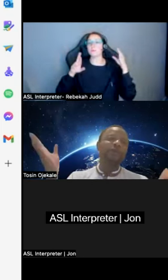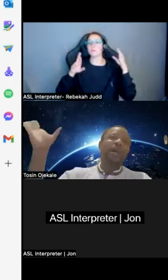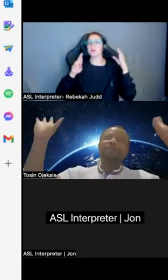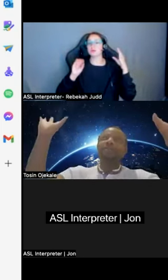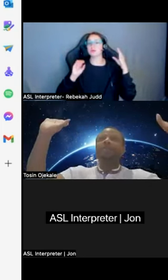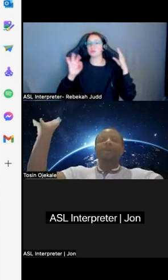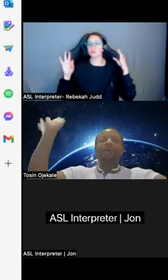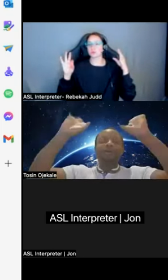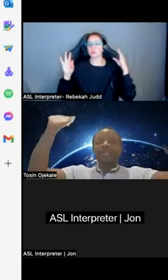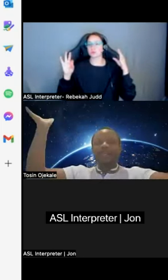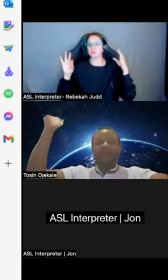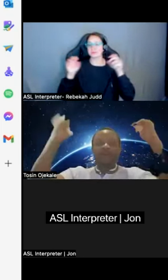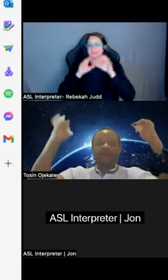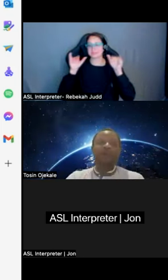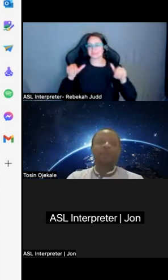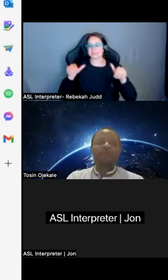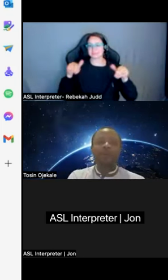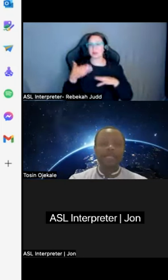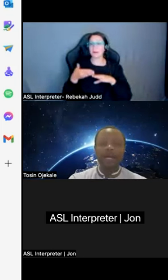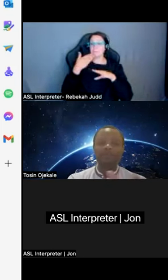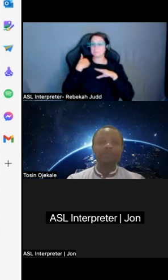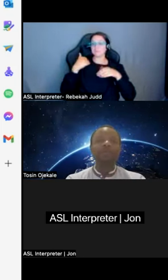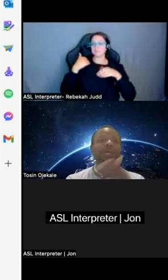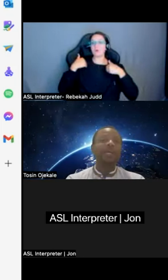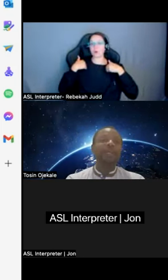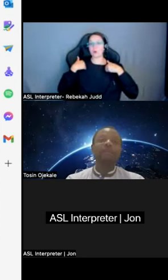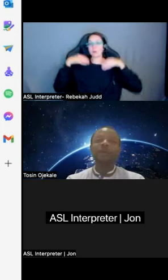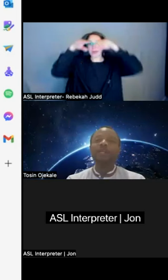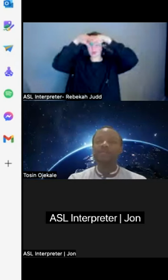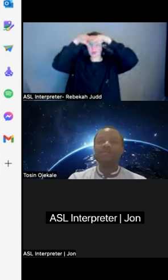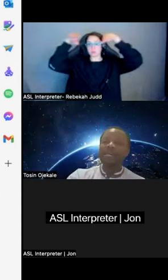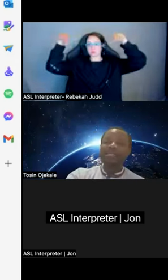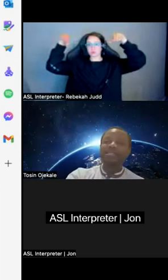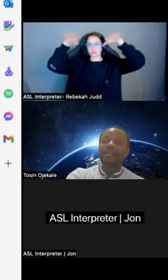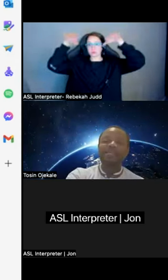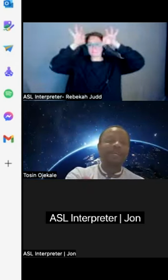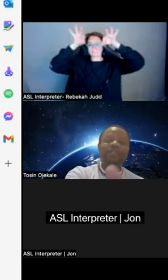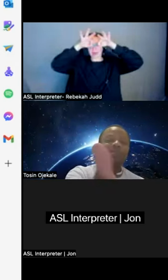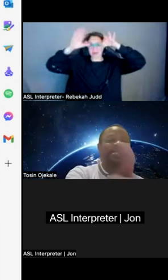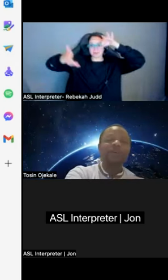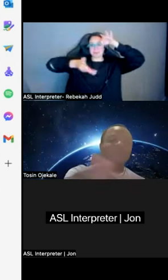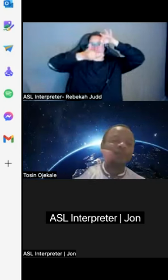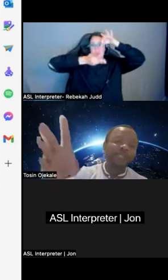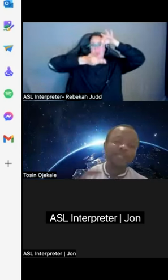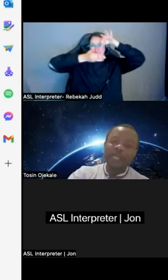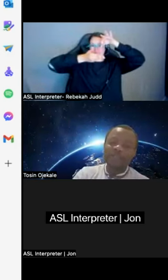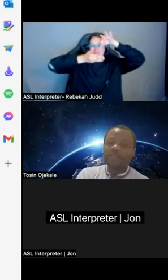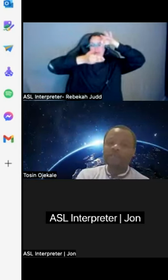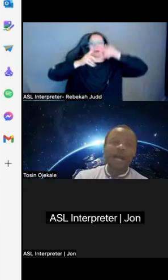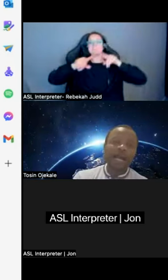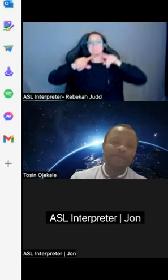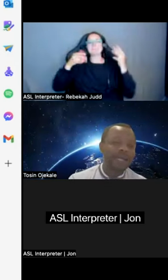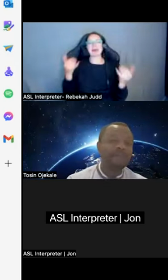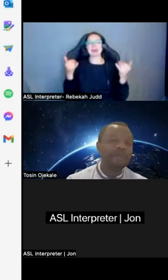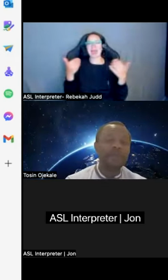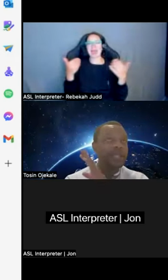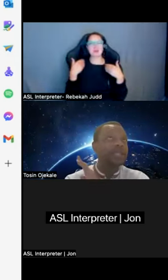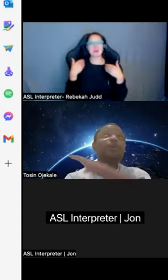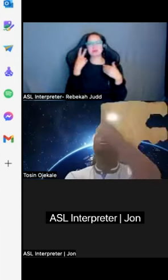know, you have everything covered up, but now if you walk into data center, you see all of these duct pipes